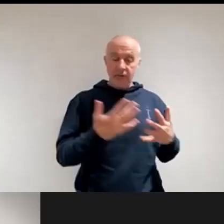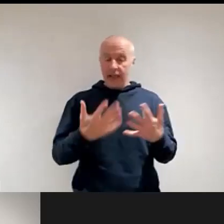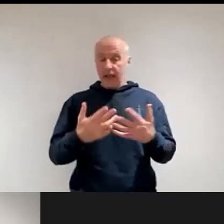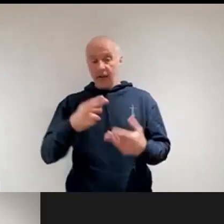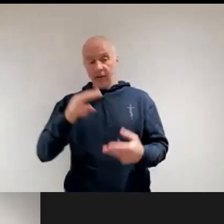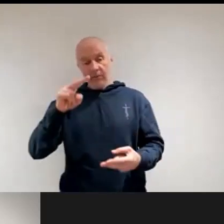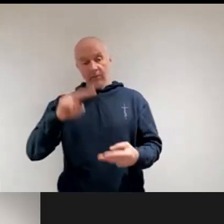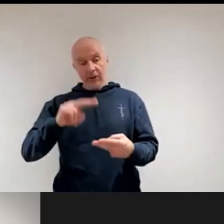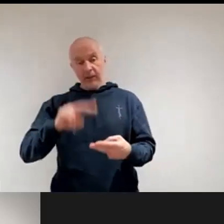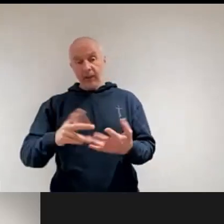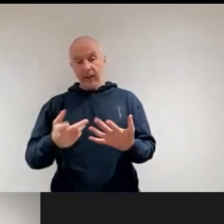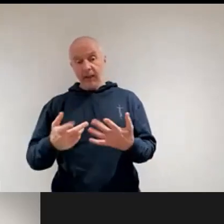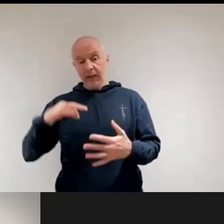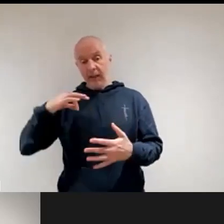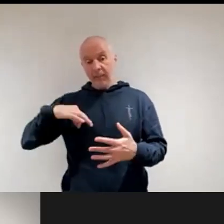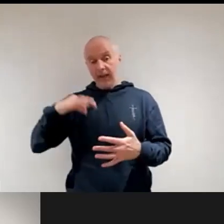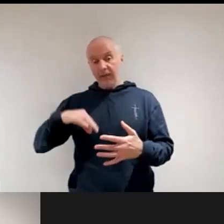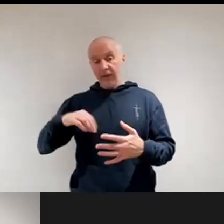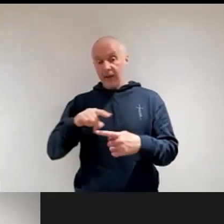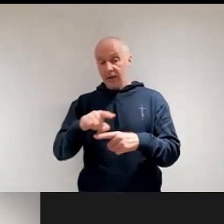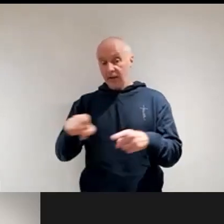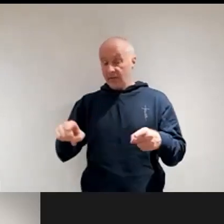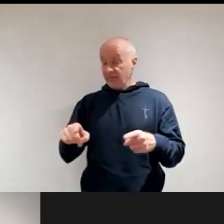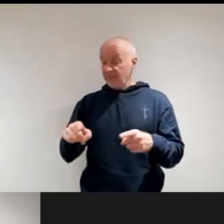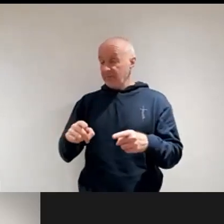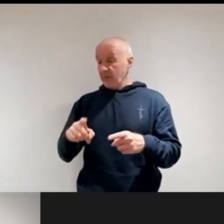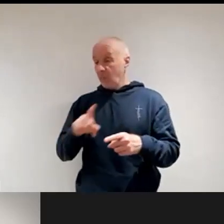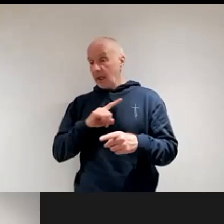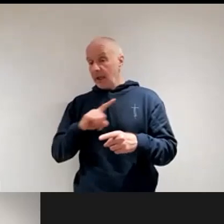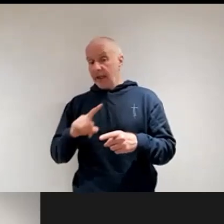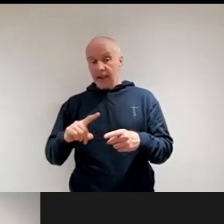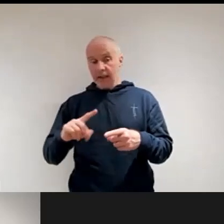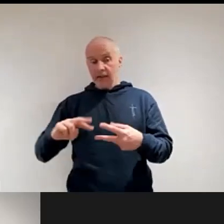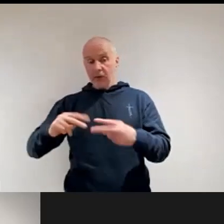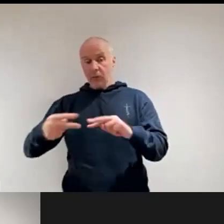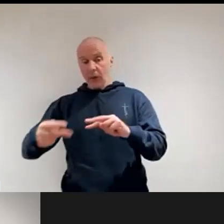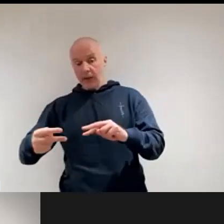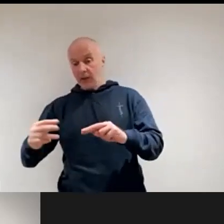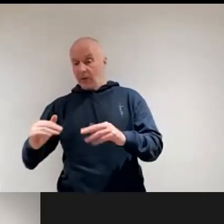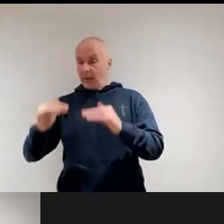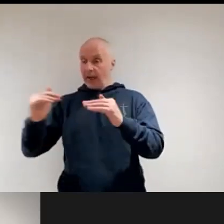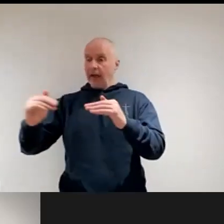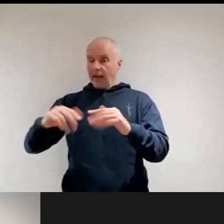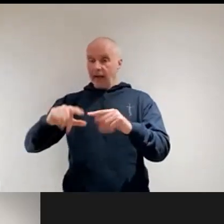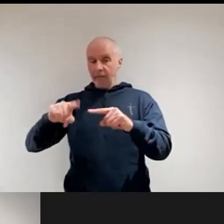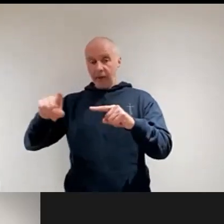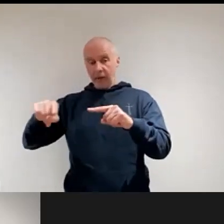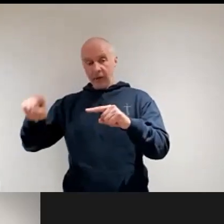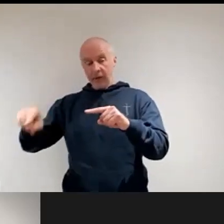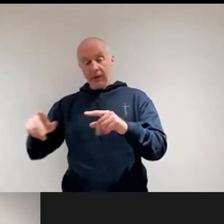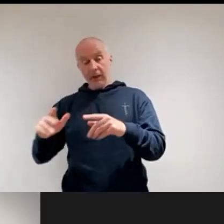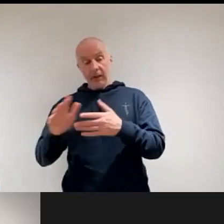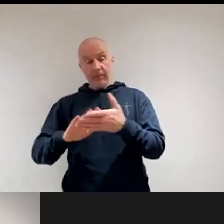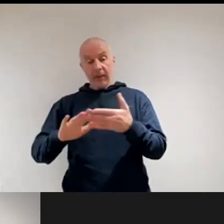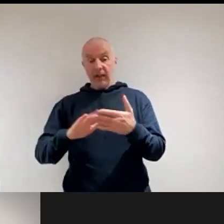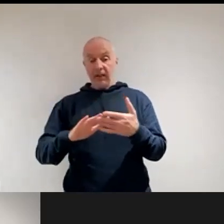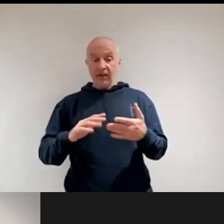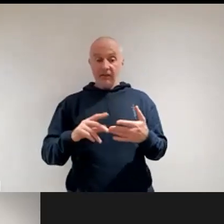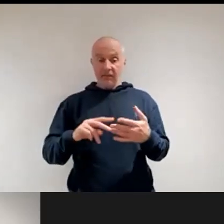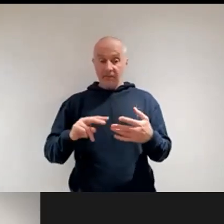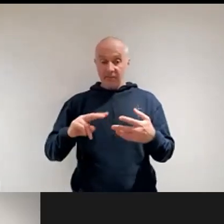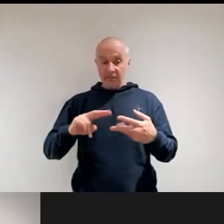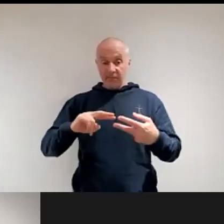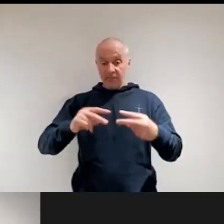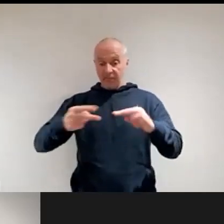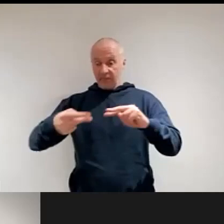the benefit the silicon carbide can bring to us, because it can switch at a relatively high frequency. That basically means that you can make the converter even